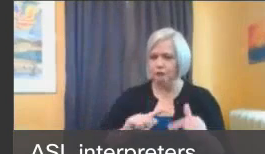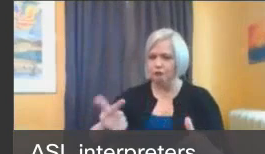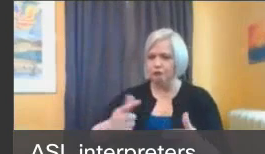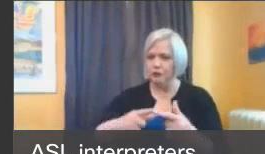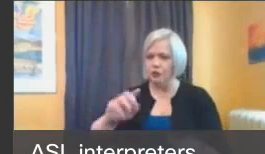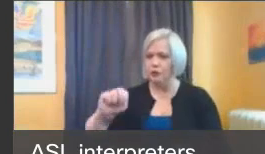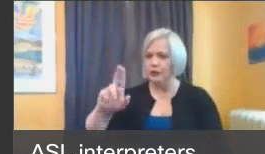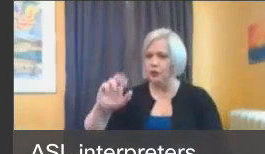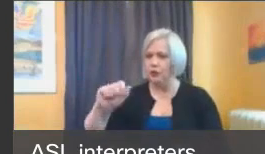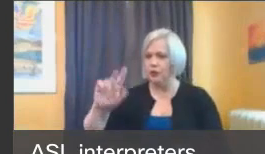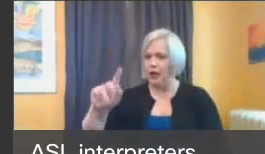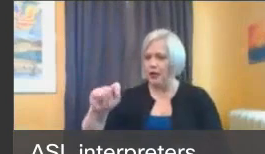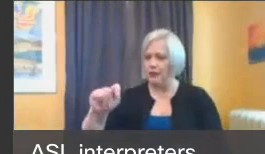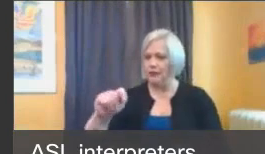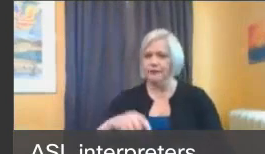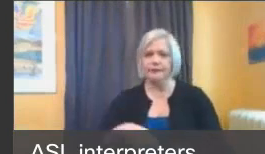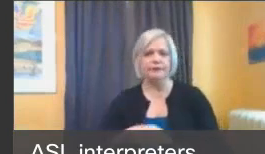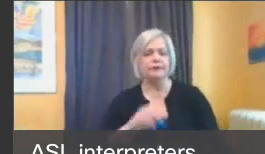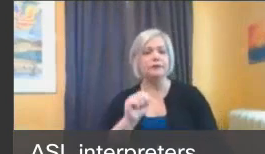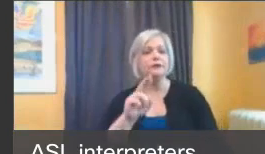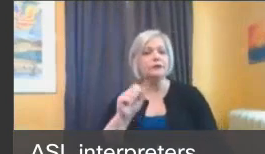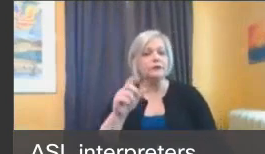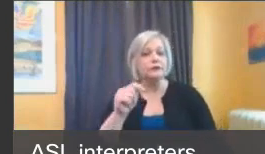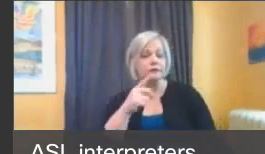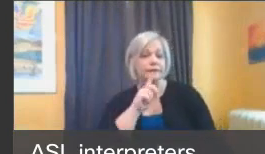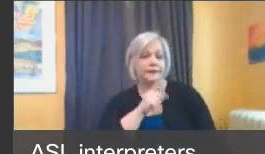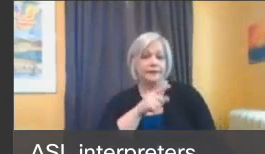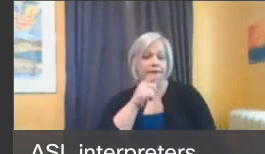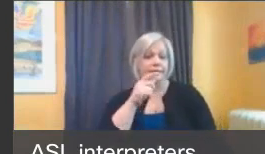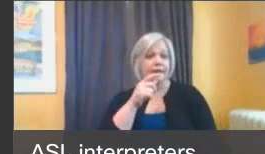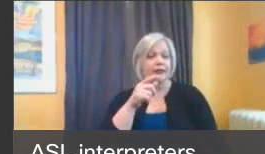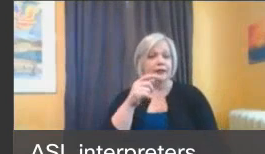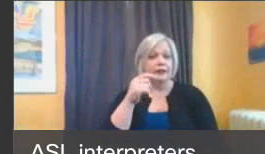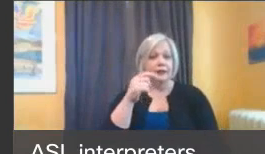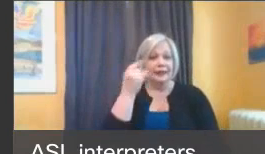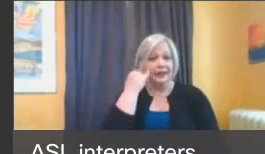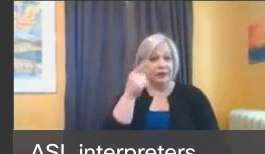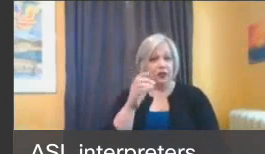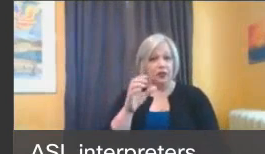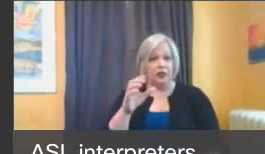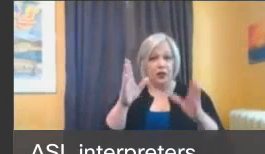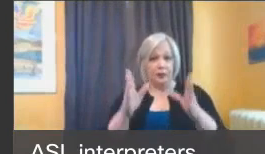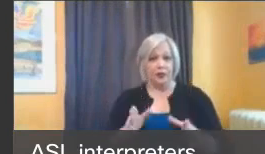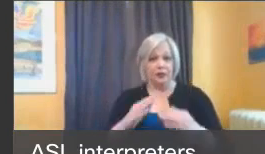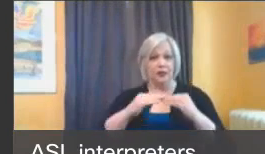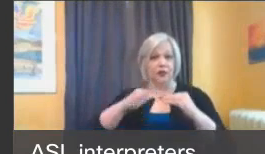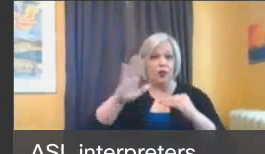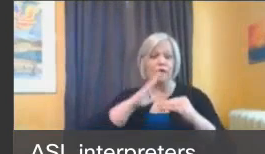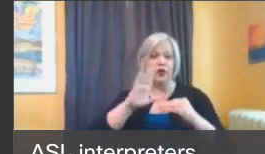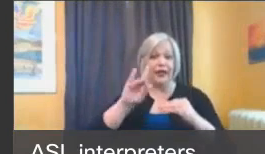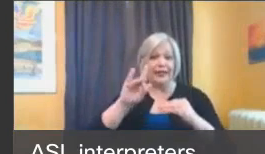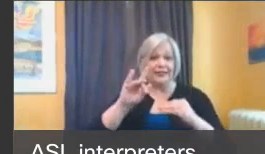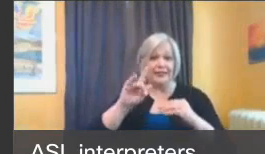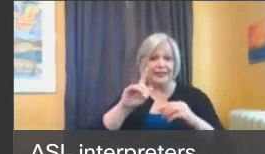So, you know, I think one part that gets missed in this conversation is that if you're a U.S. citizen over the age of 18 and a resident of the state of